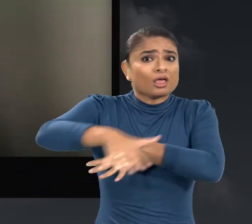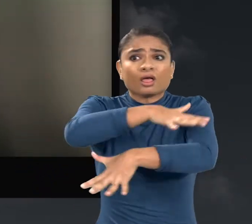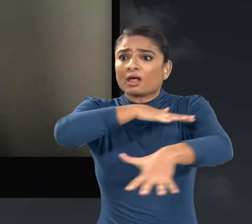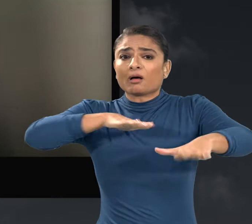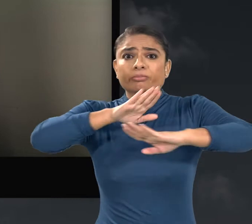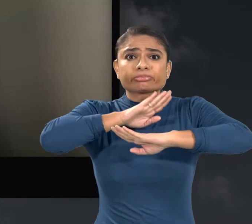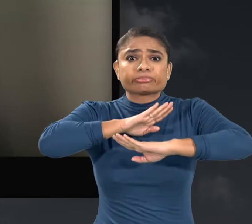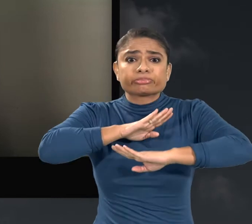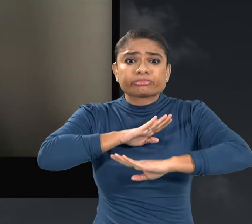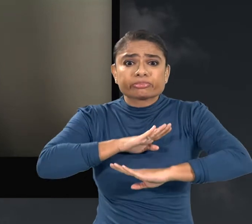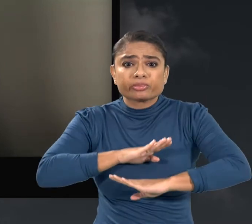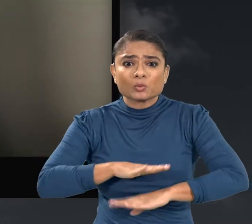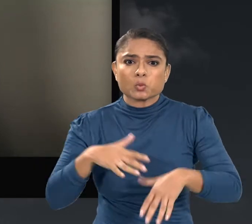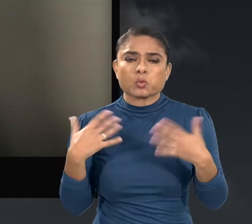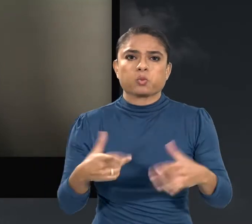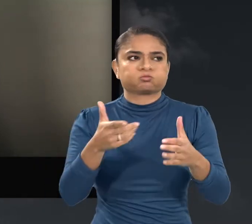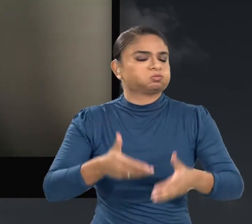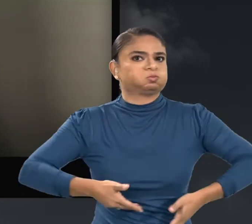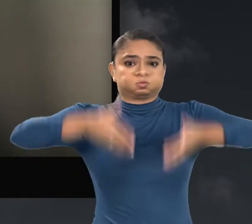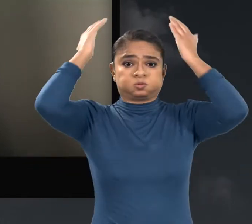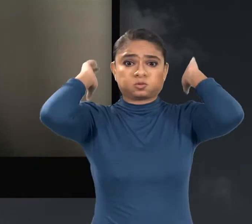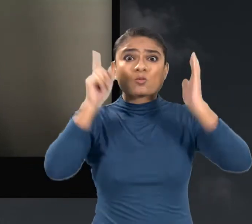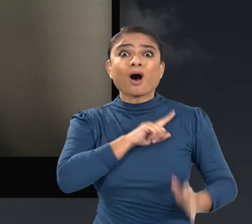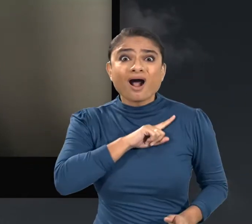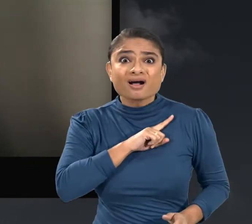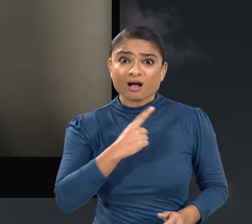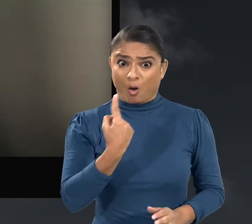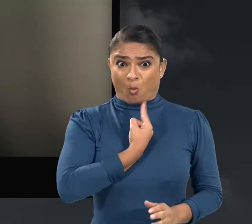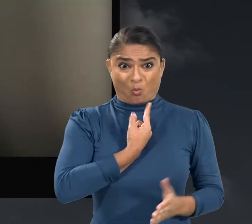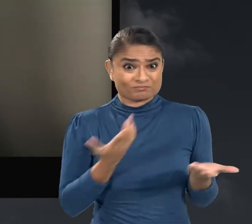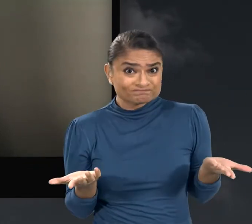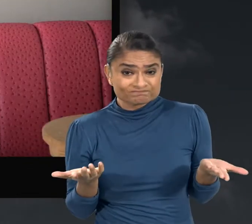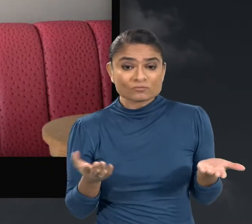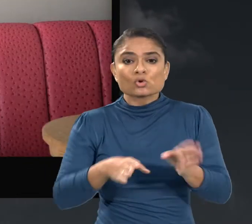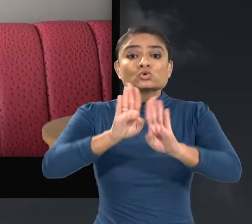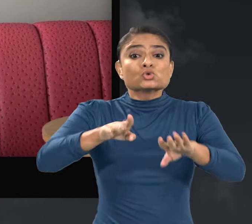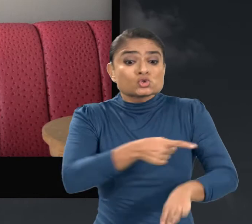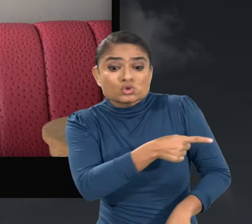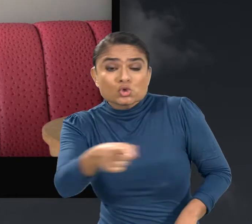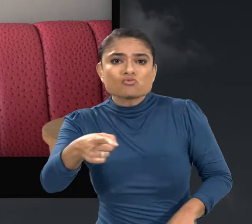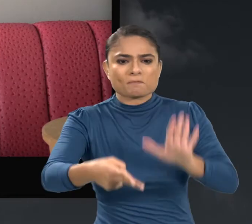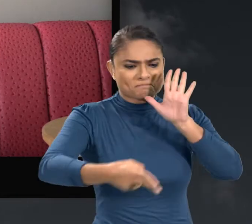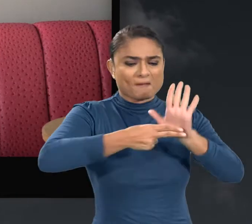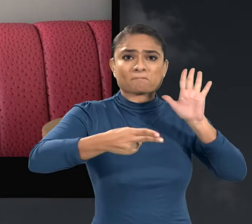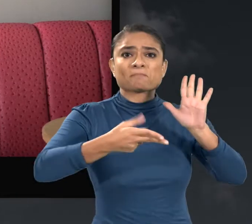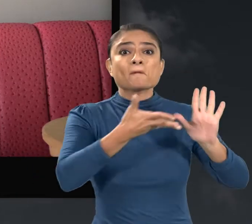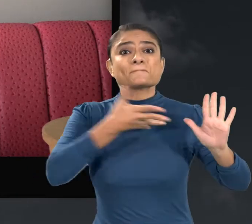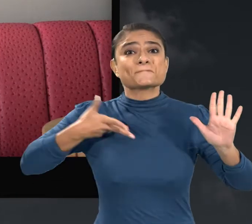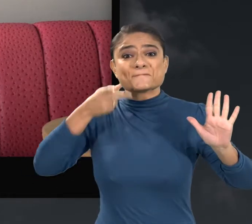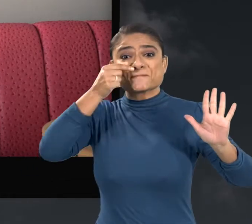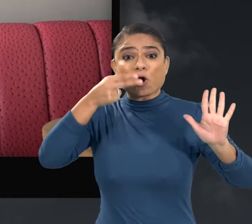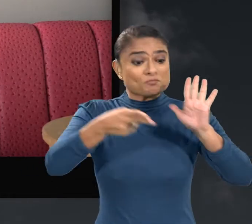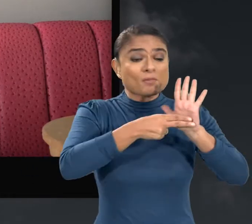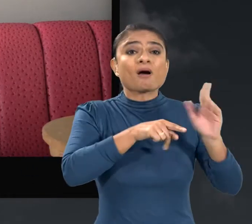getting depressed. You are so overwhelmed because you are alone. These children imprint on